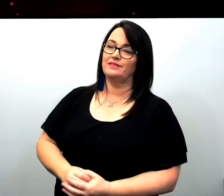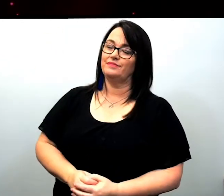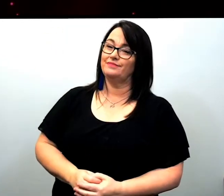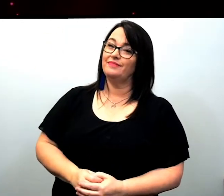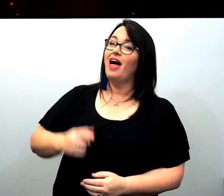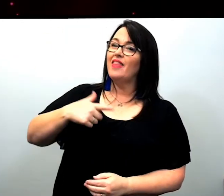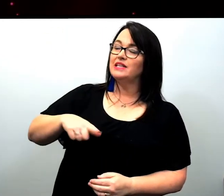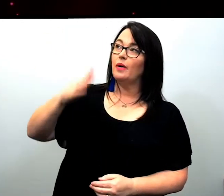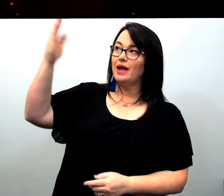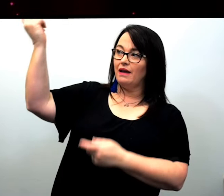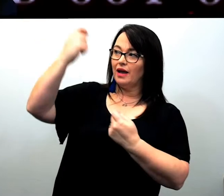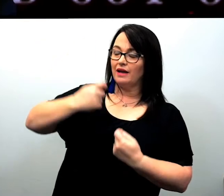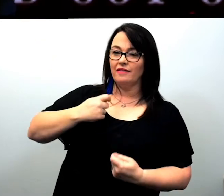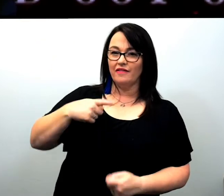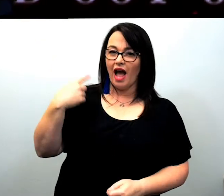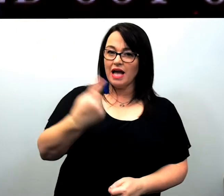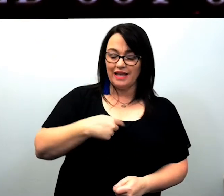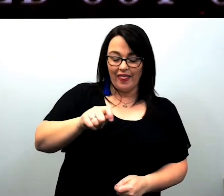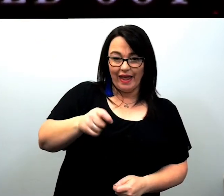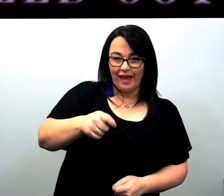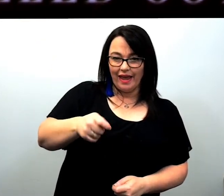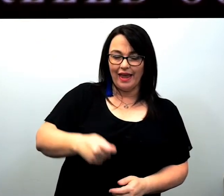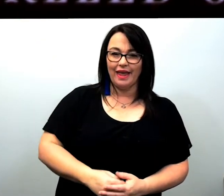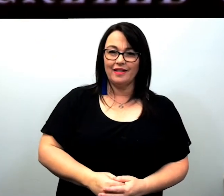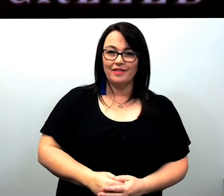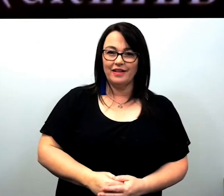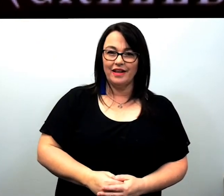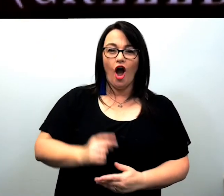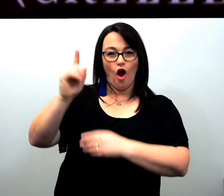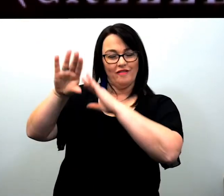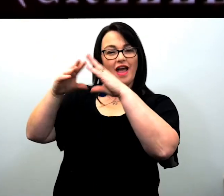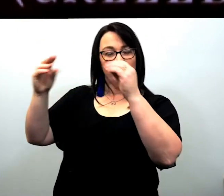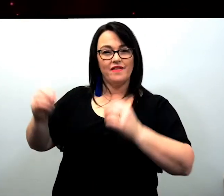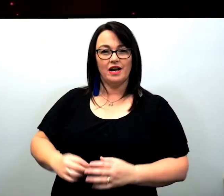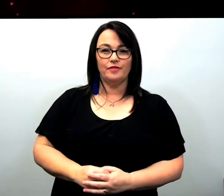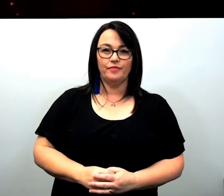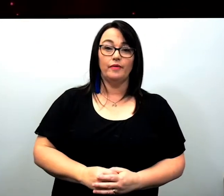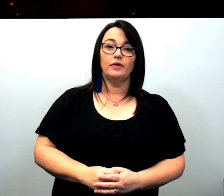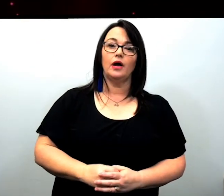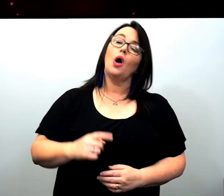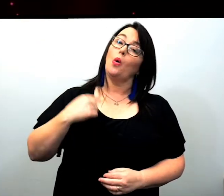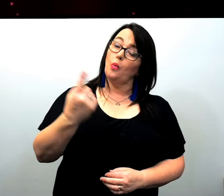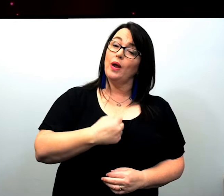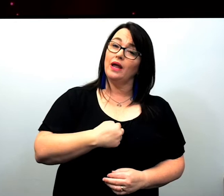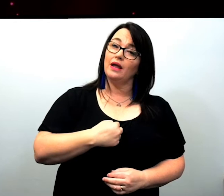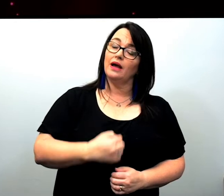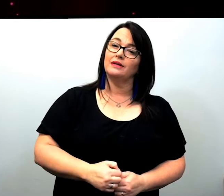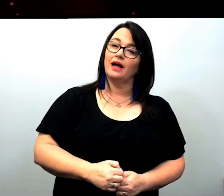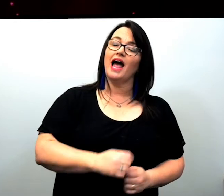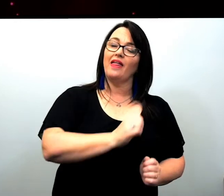We are the army of God. We are the army of God. And the Bible says